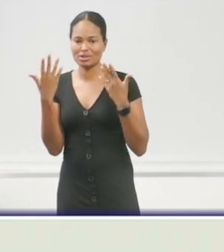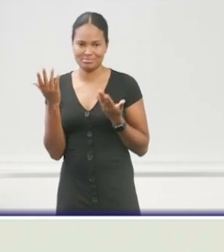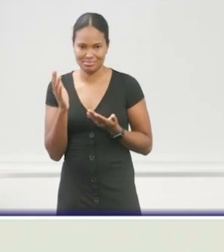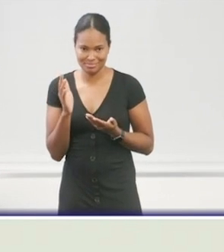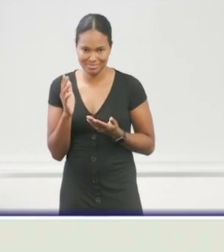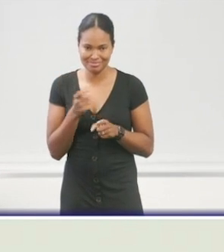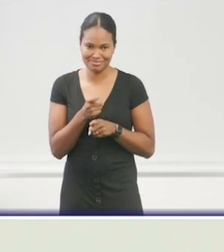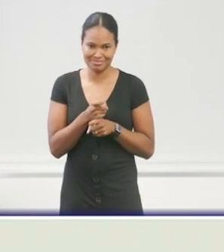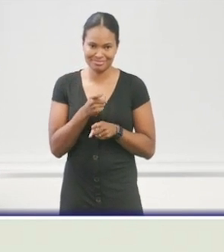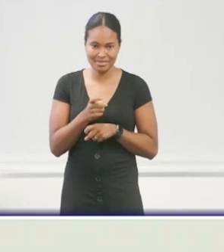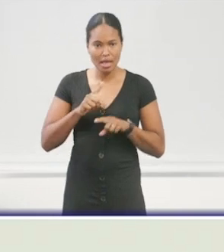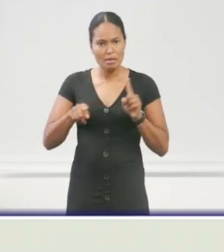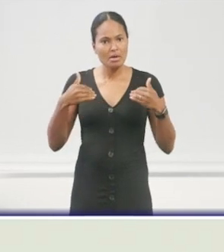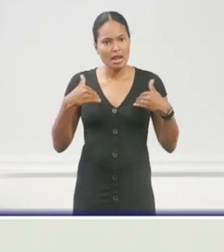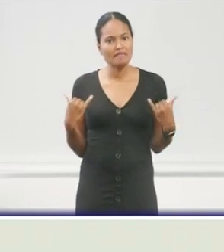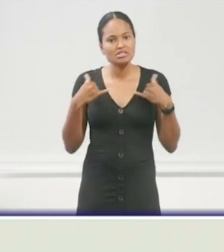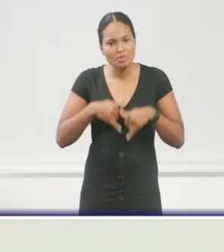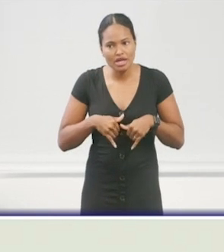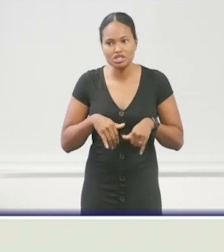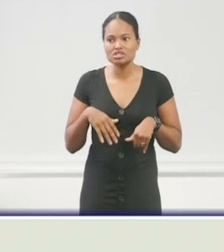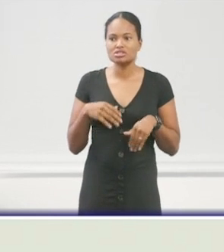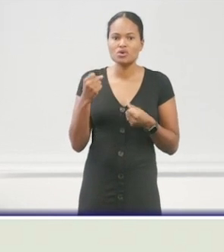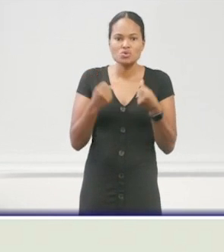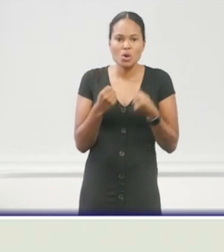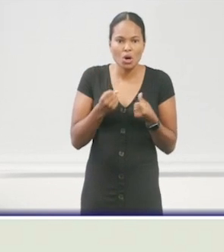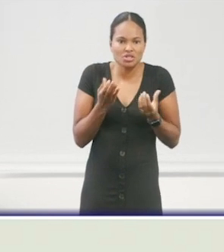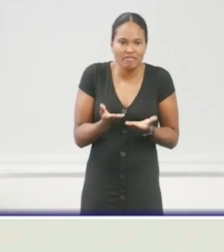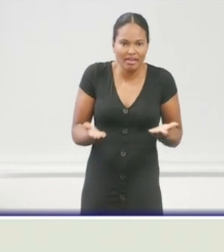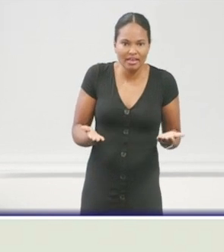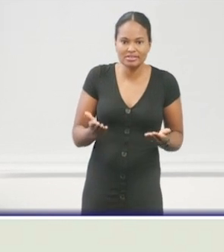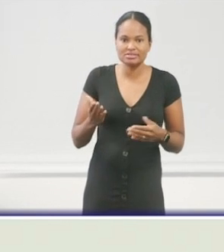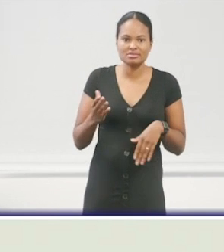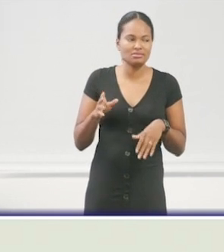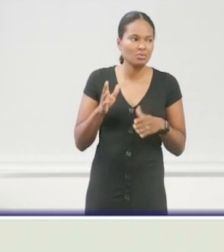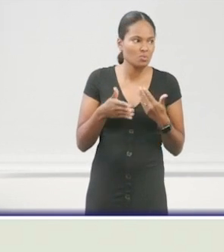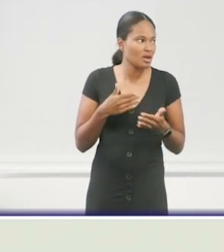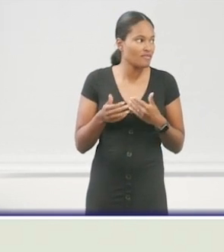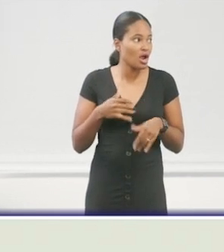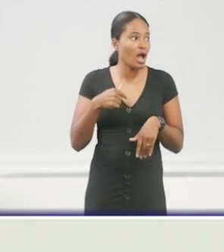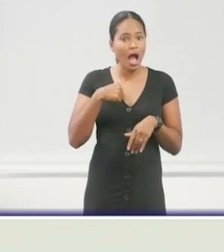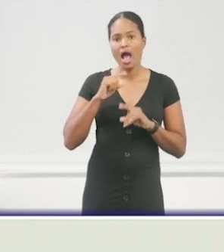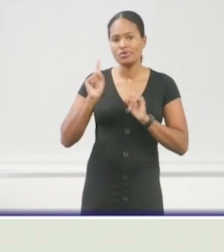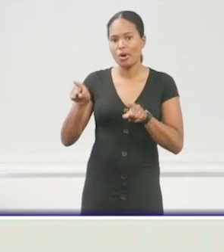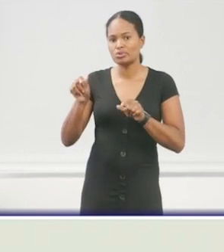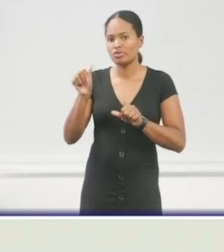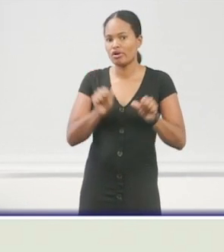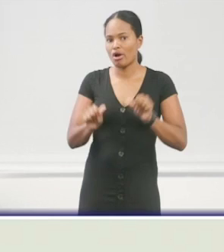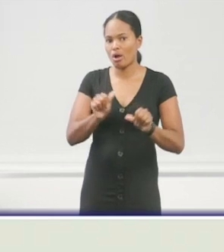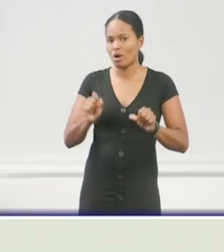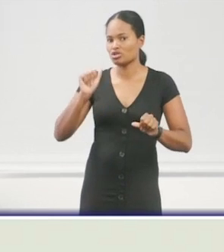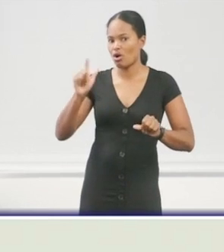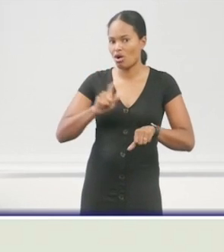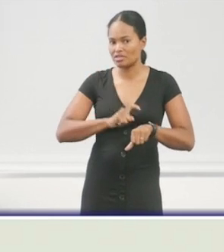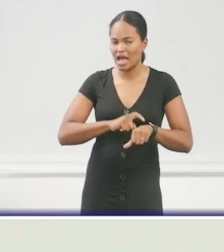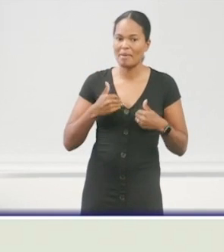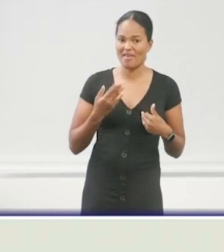okay? We have sweaters. We have things in our cars. You know, everybody that, I don't know about you guys, but I go to the car wash all the time, so I probably have about 6 of those blue towels